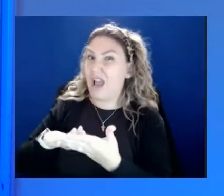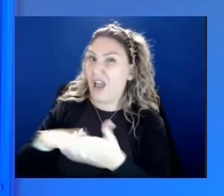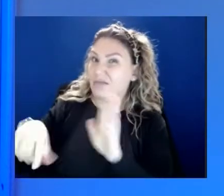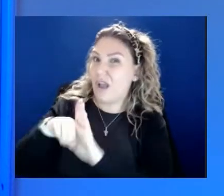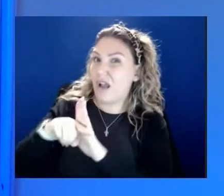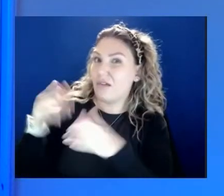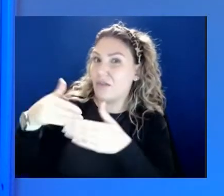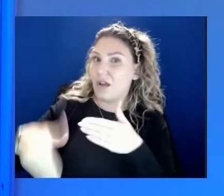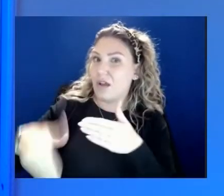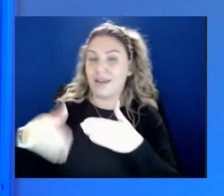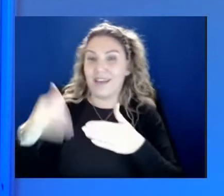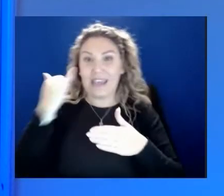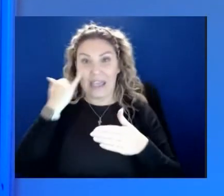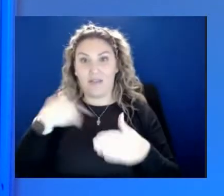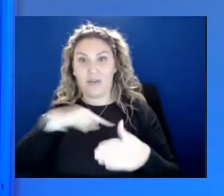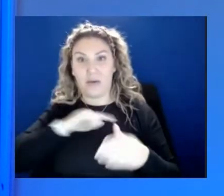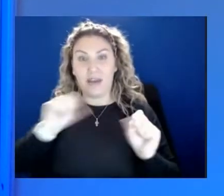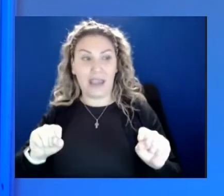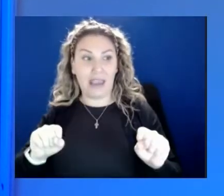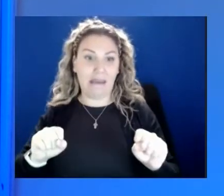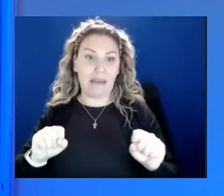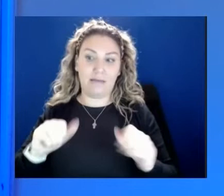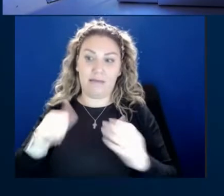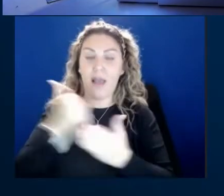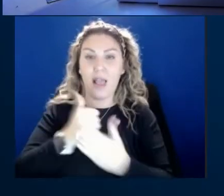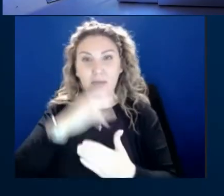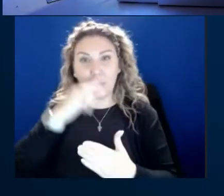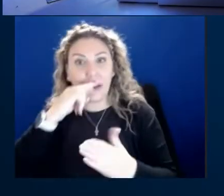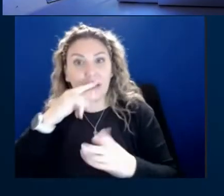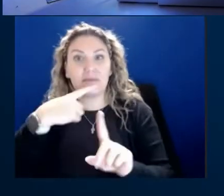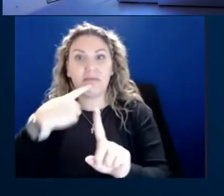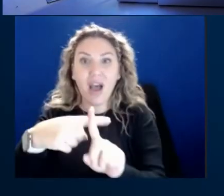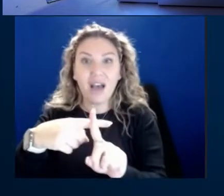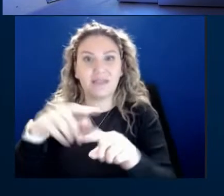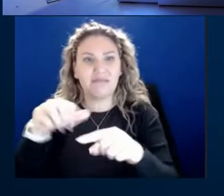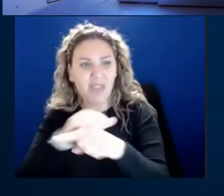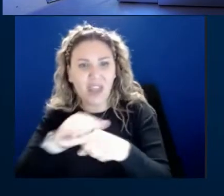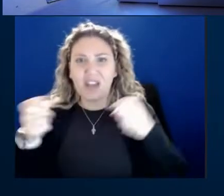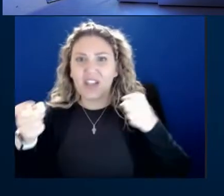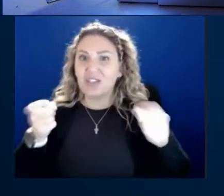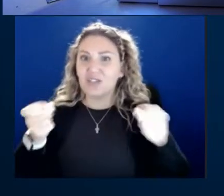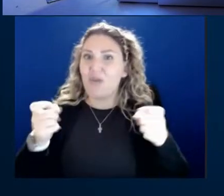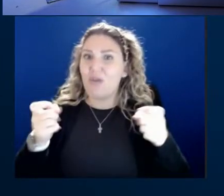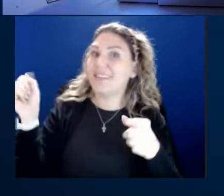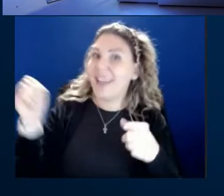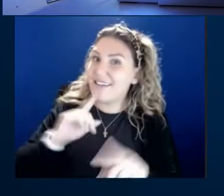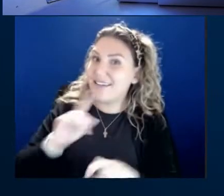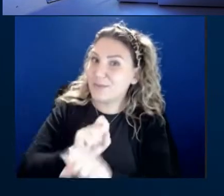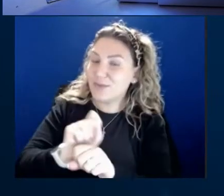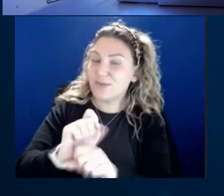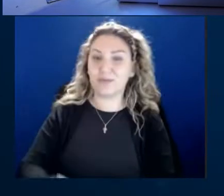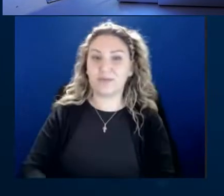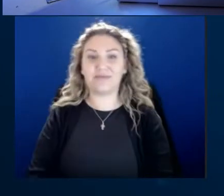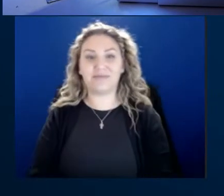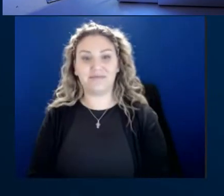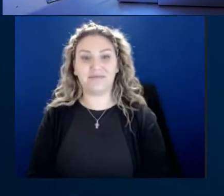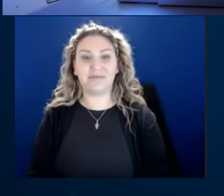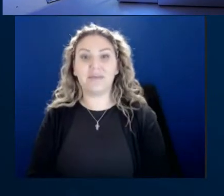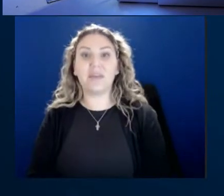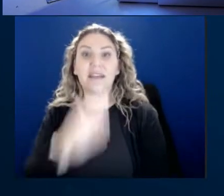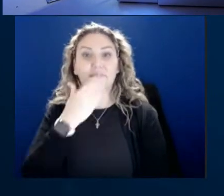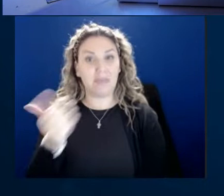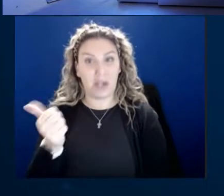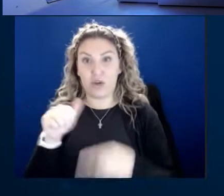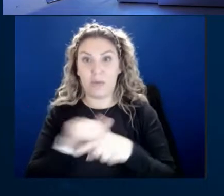reframe it as something that's positive. Yeah, gives them some control. Yeah. Absolutely, yeah. Okay. Far better to be practicing it in a